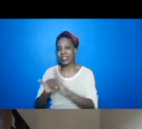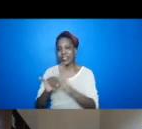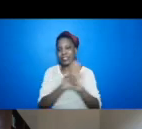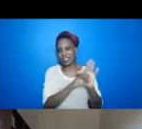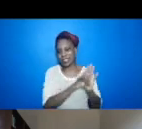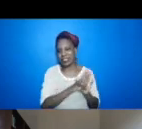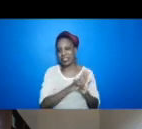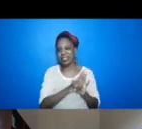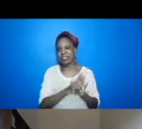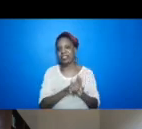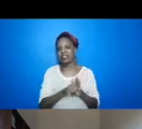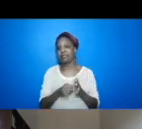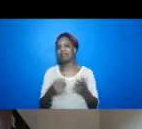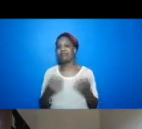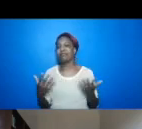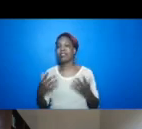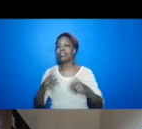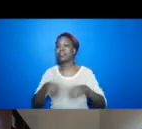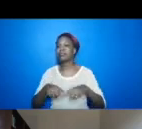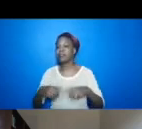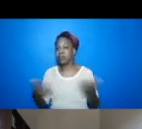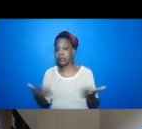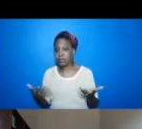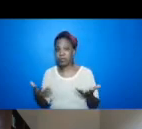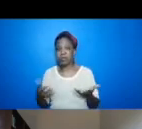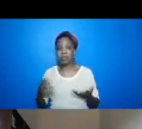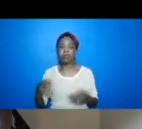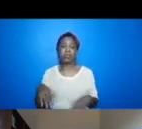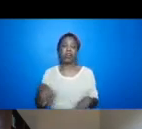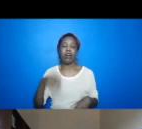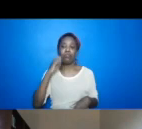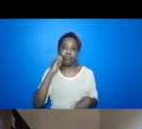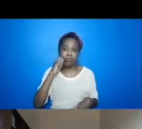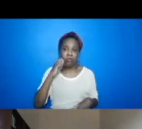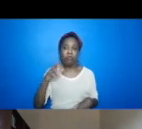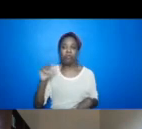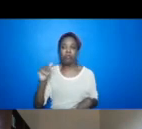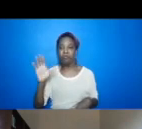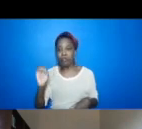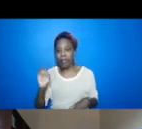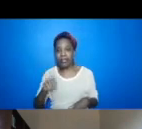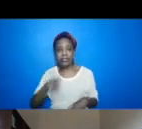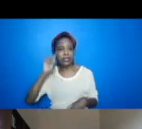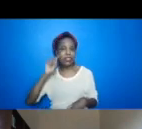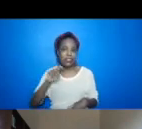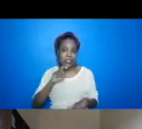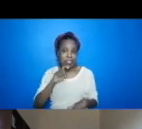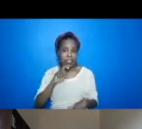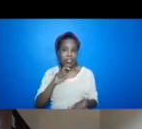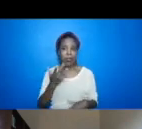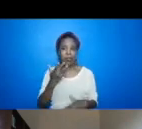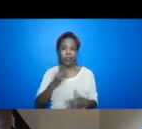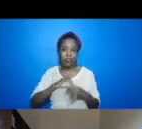are shaped by our ethnicity, race, gender, affectional preference, nationality, religion, diet,